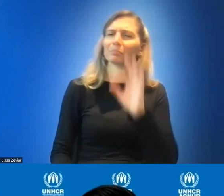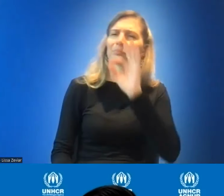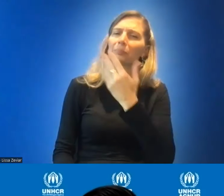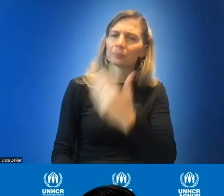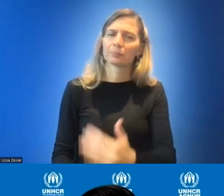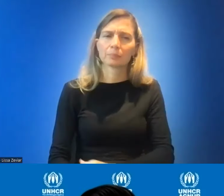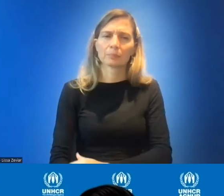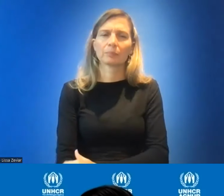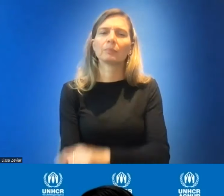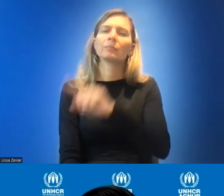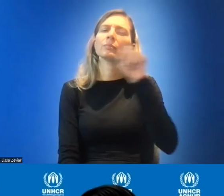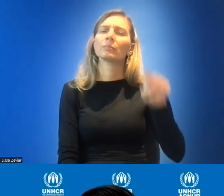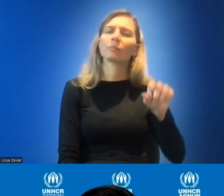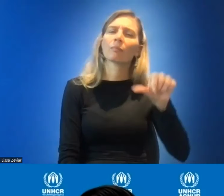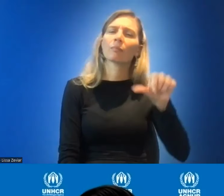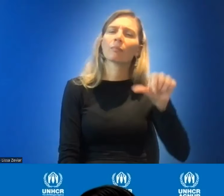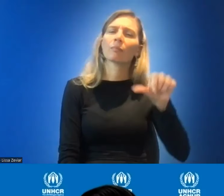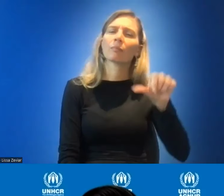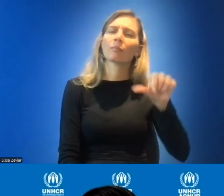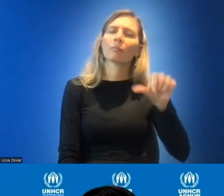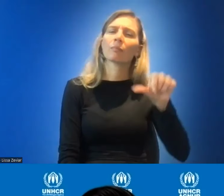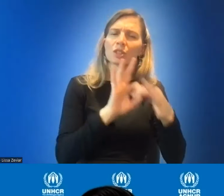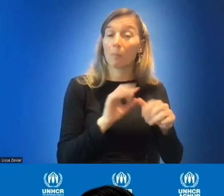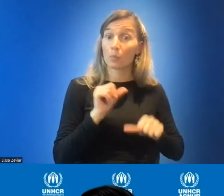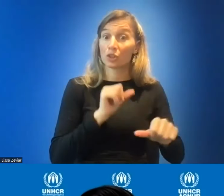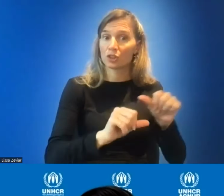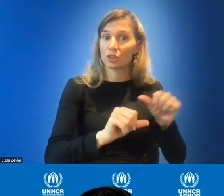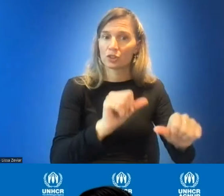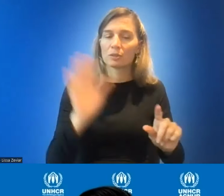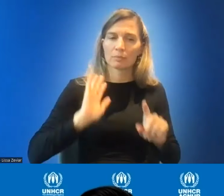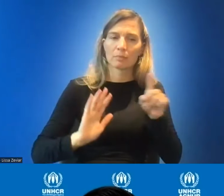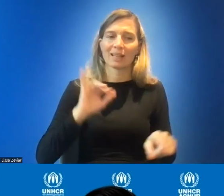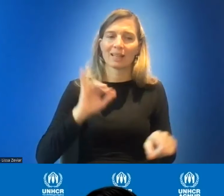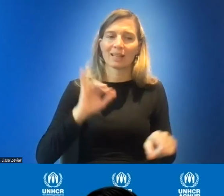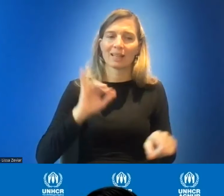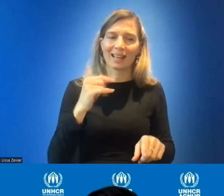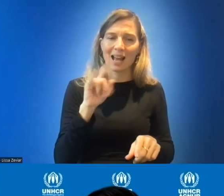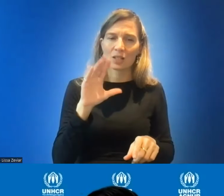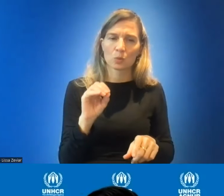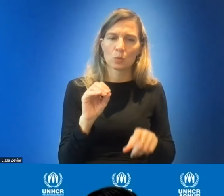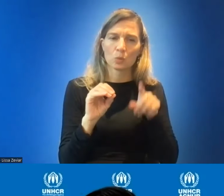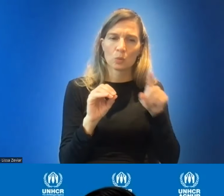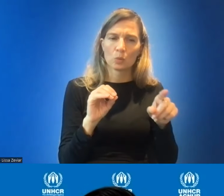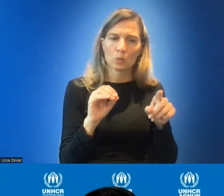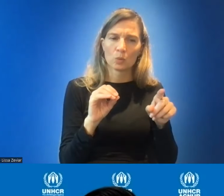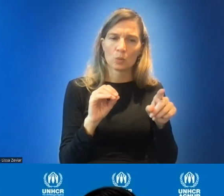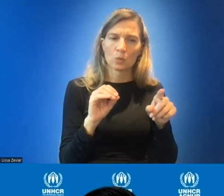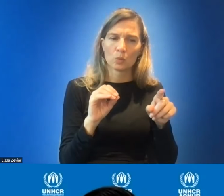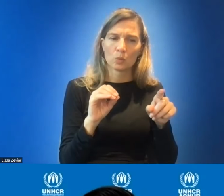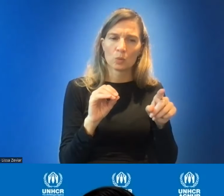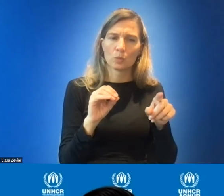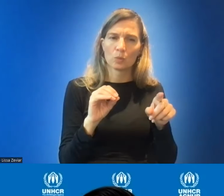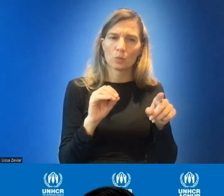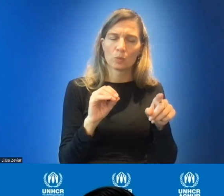Juan Ignacio on procedures, and I guess it is individual cases on what would happen